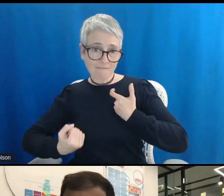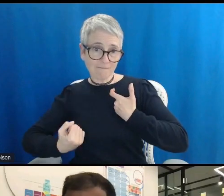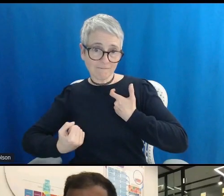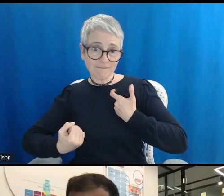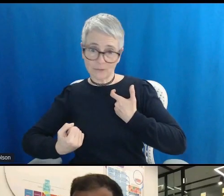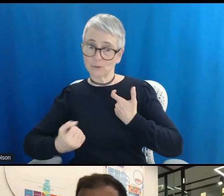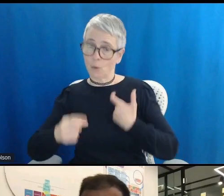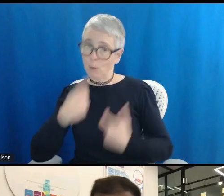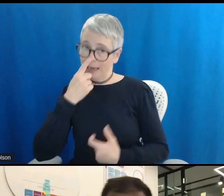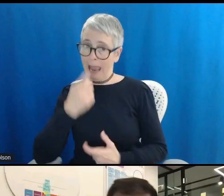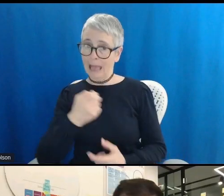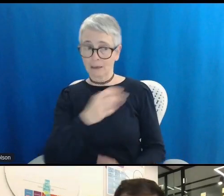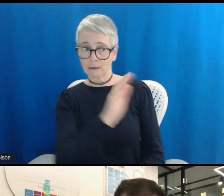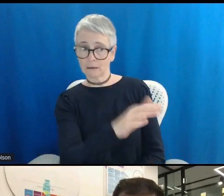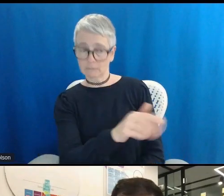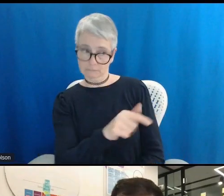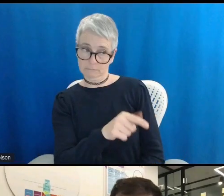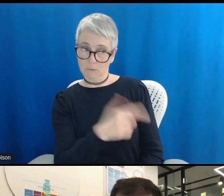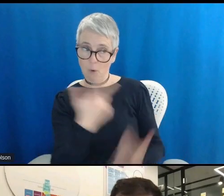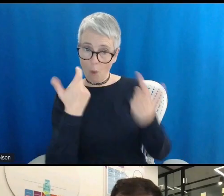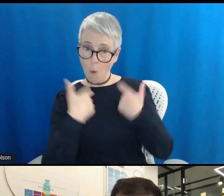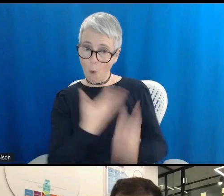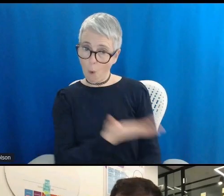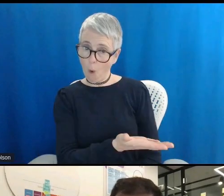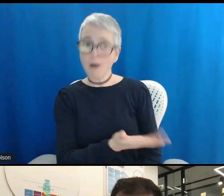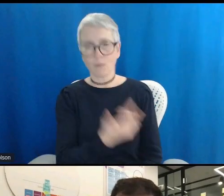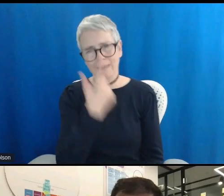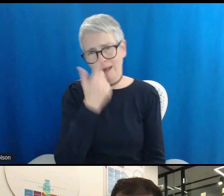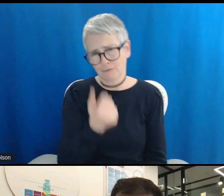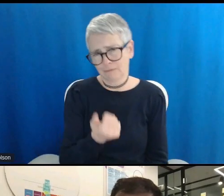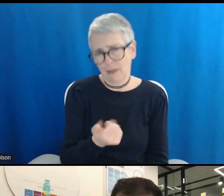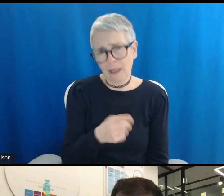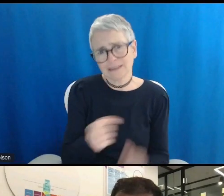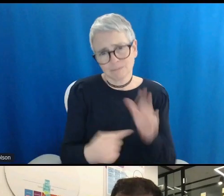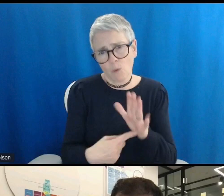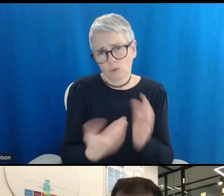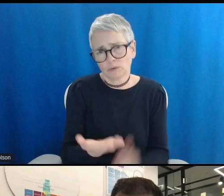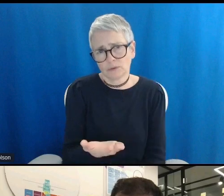of that. People shouldn't forget about that. That is actually quite important.